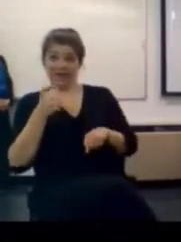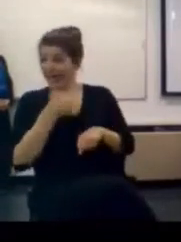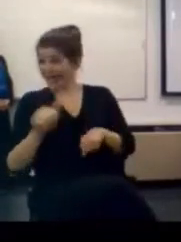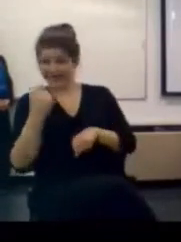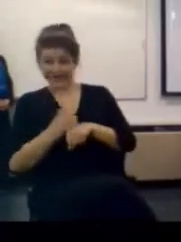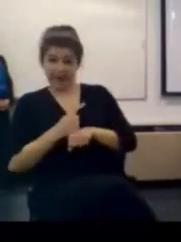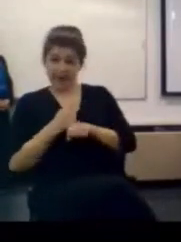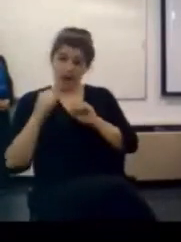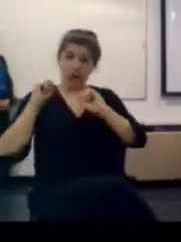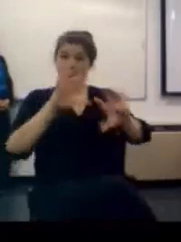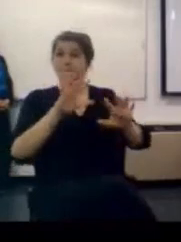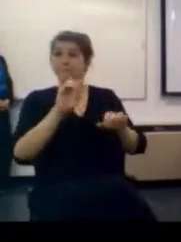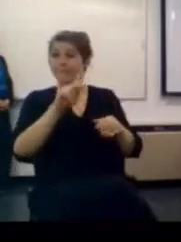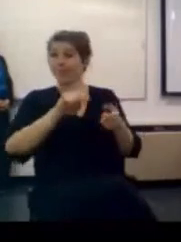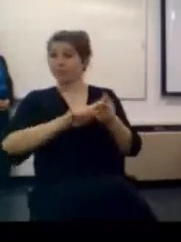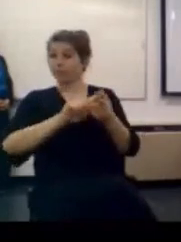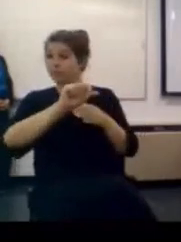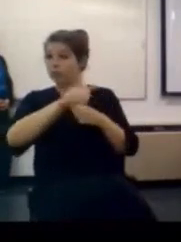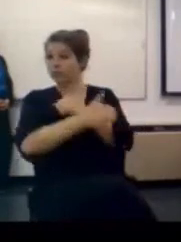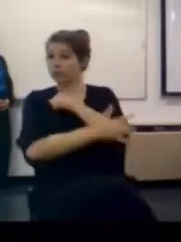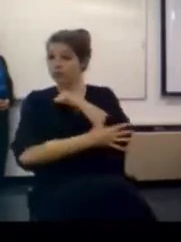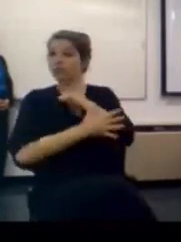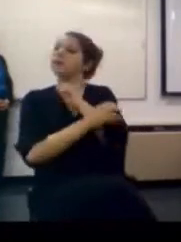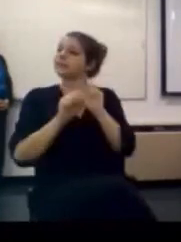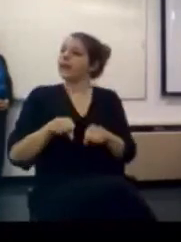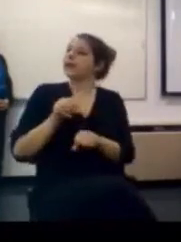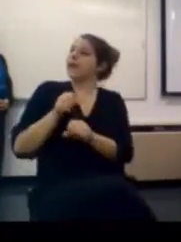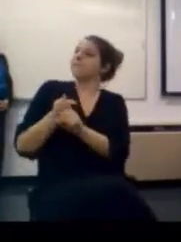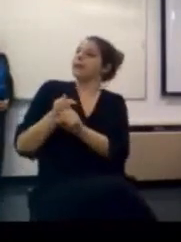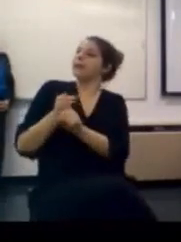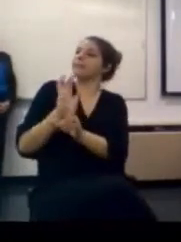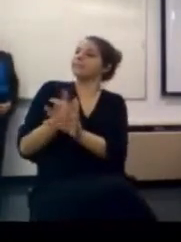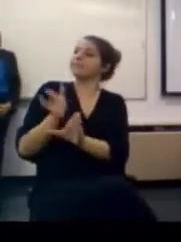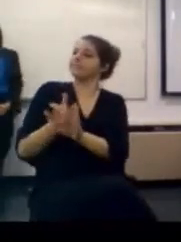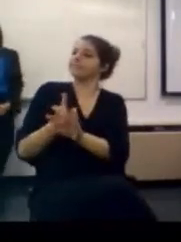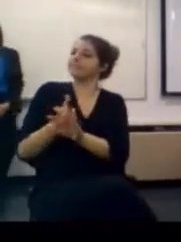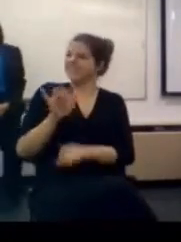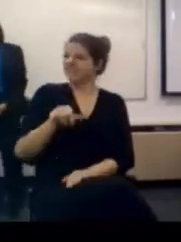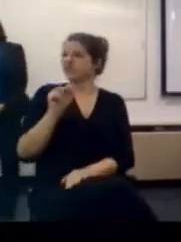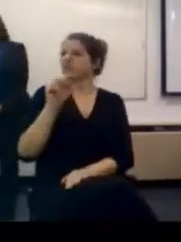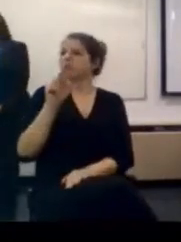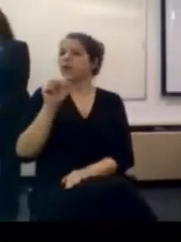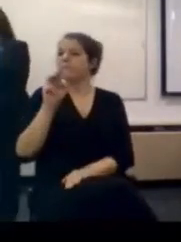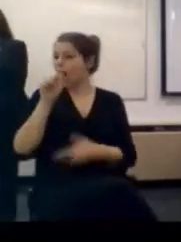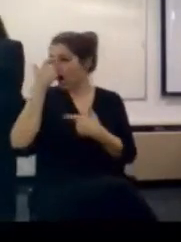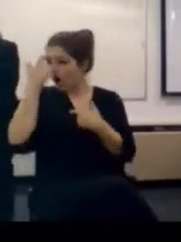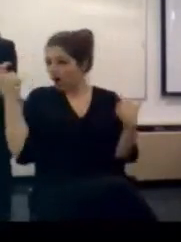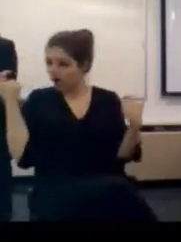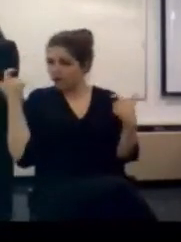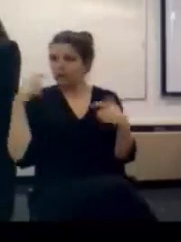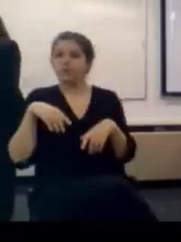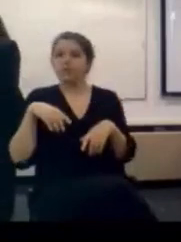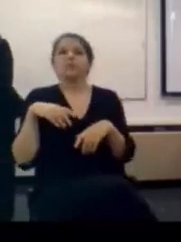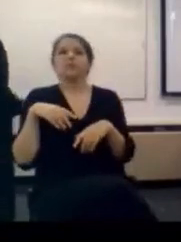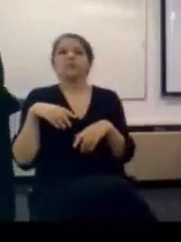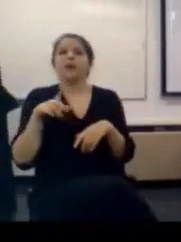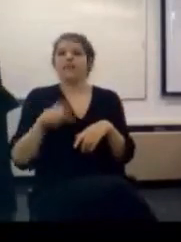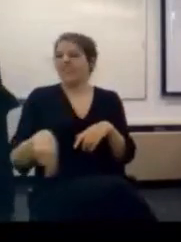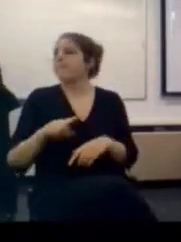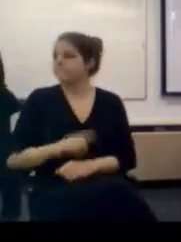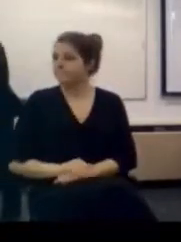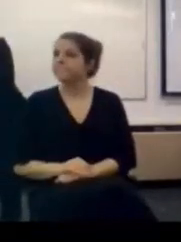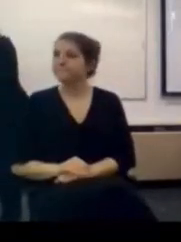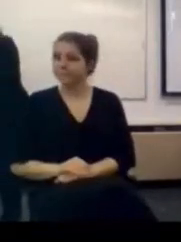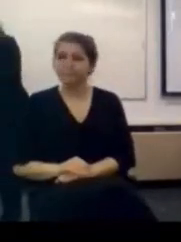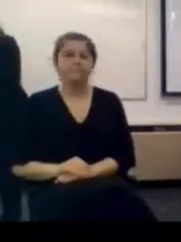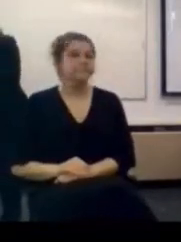being deportable impacts folks on a psychological level, right? The trauma that is imposed